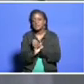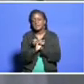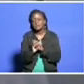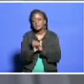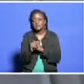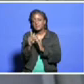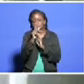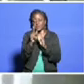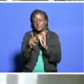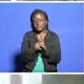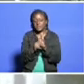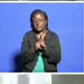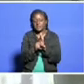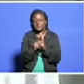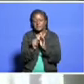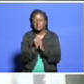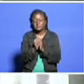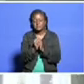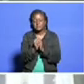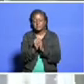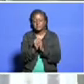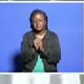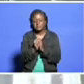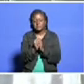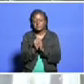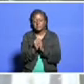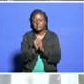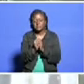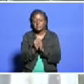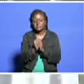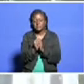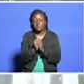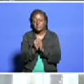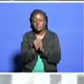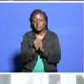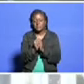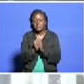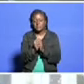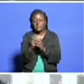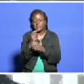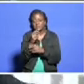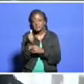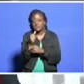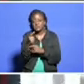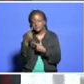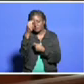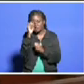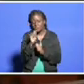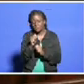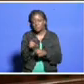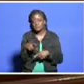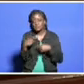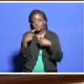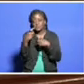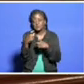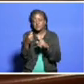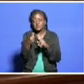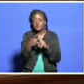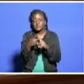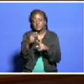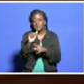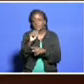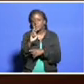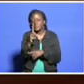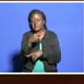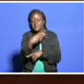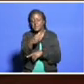Anglican white pall, which marks one's baptism into the Christian faith. Several tributes were paid to Adie Hanna. Prime